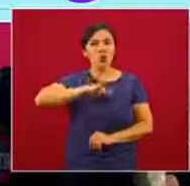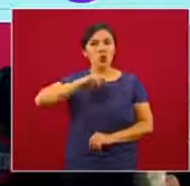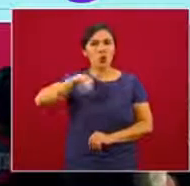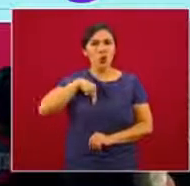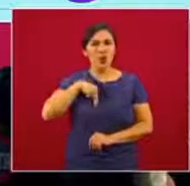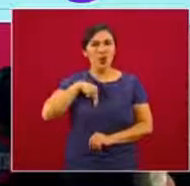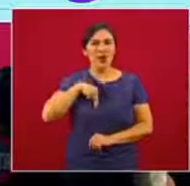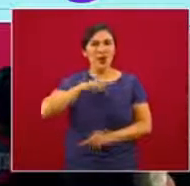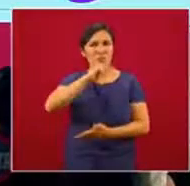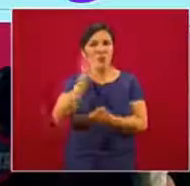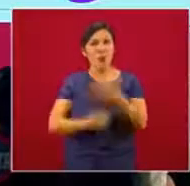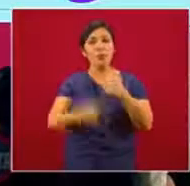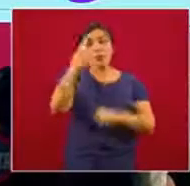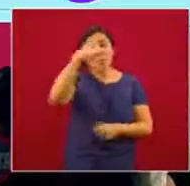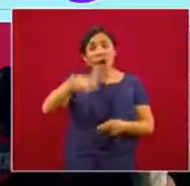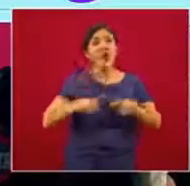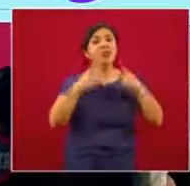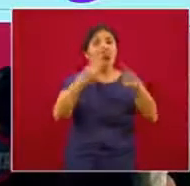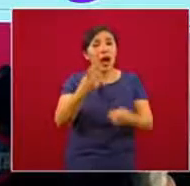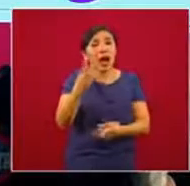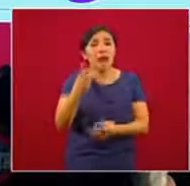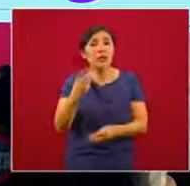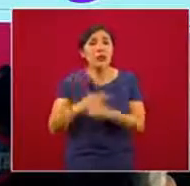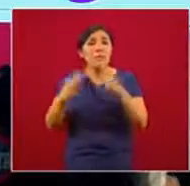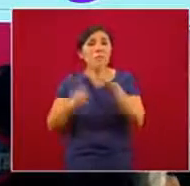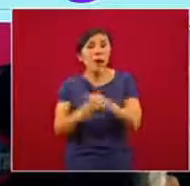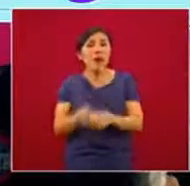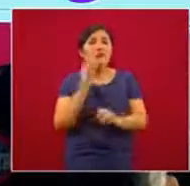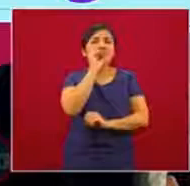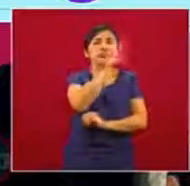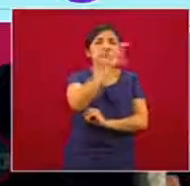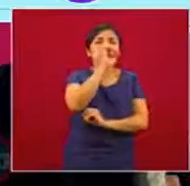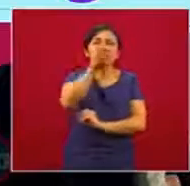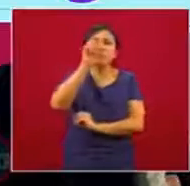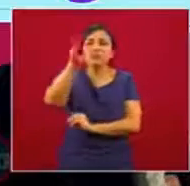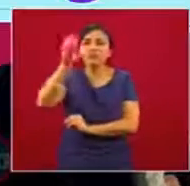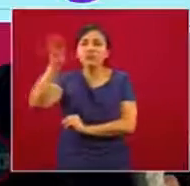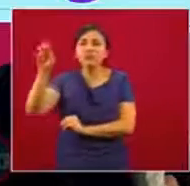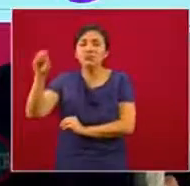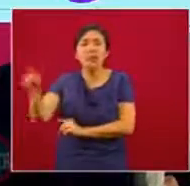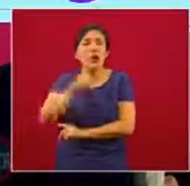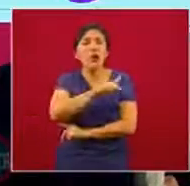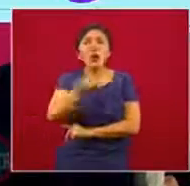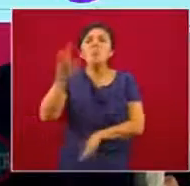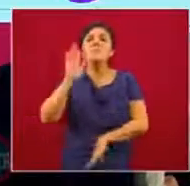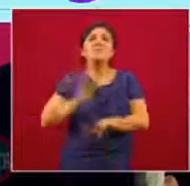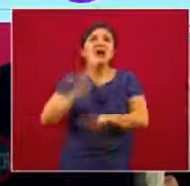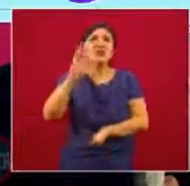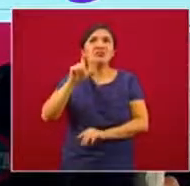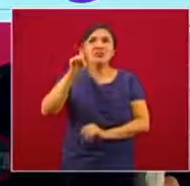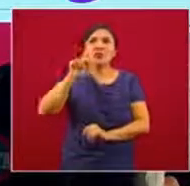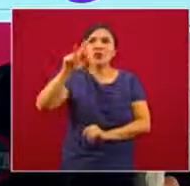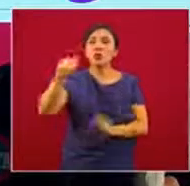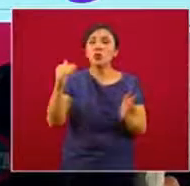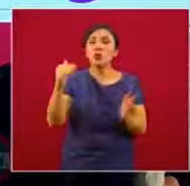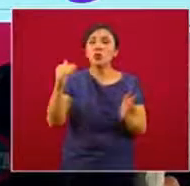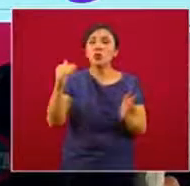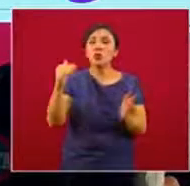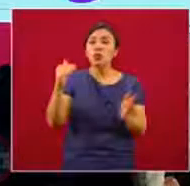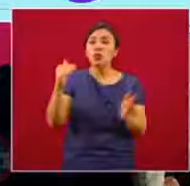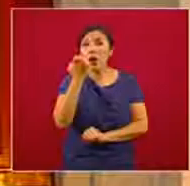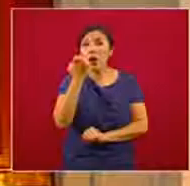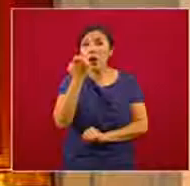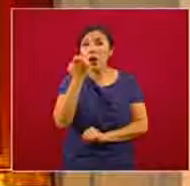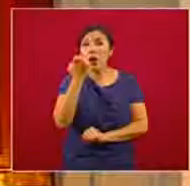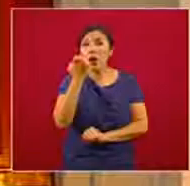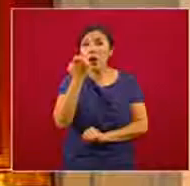special effort in La Escuela es Nuestra, the School is Ours program, where we are más de sending 28,000 escuelas y vamos a